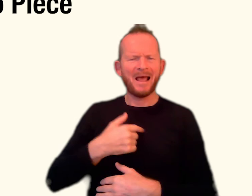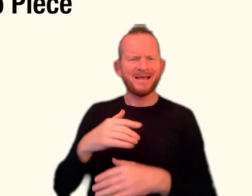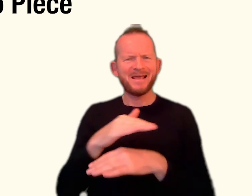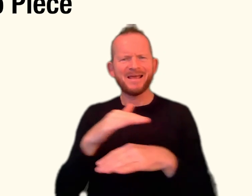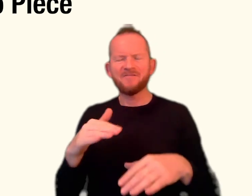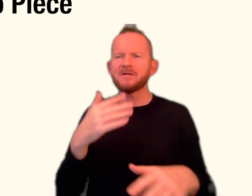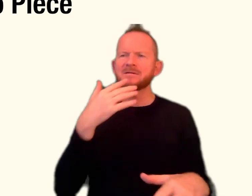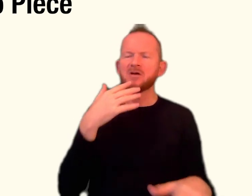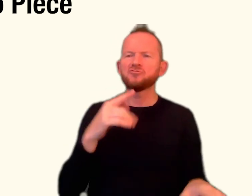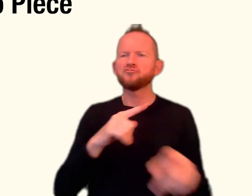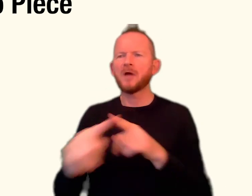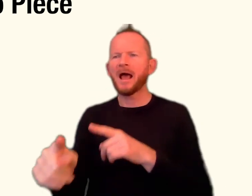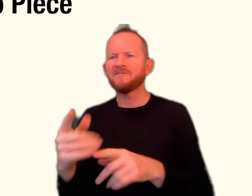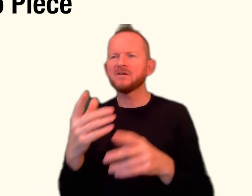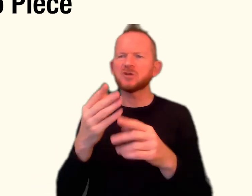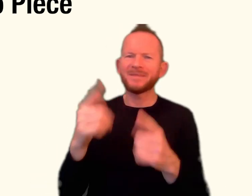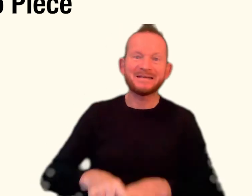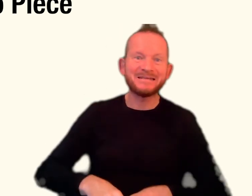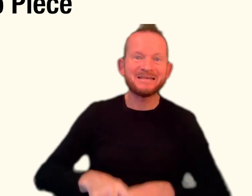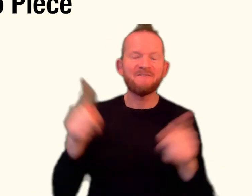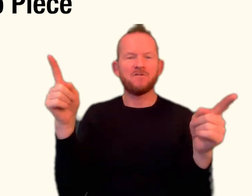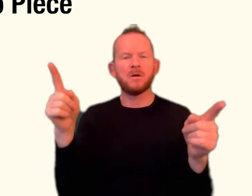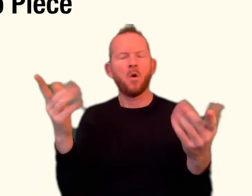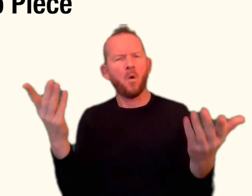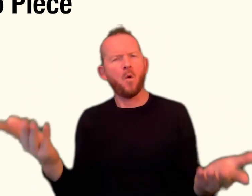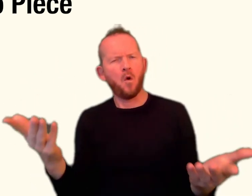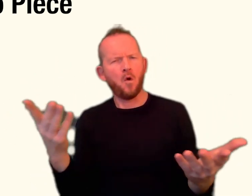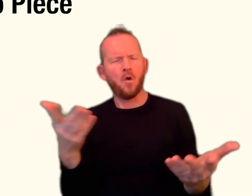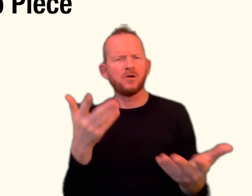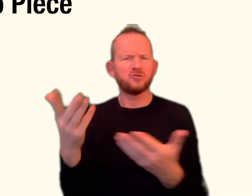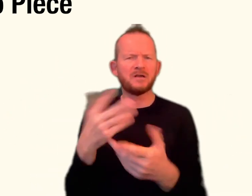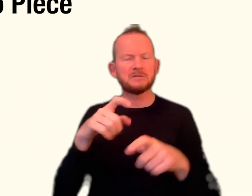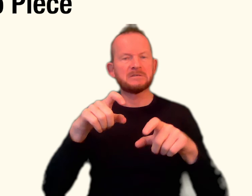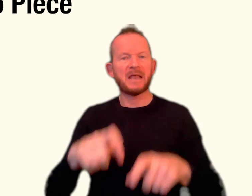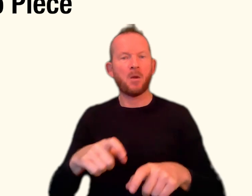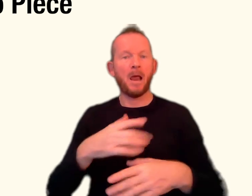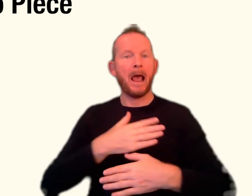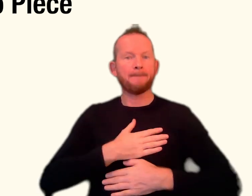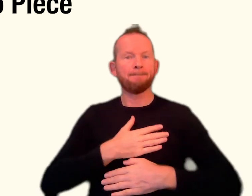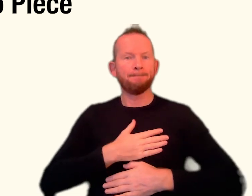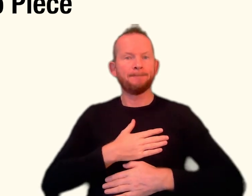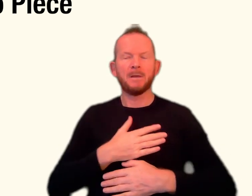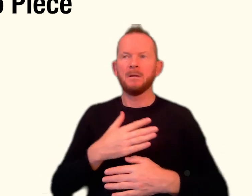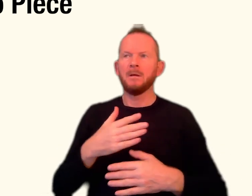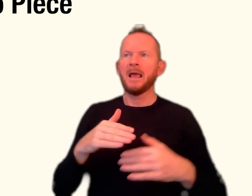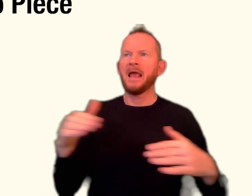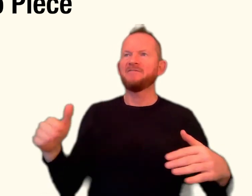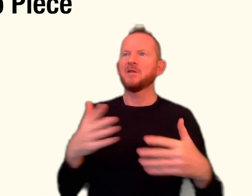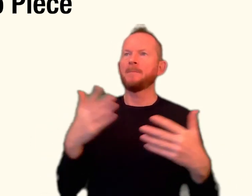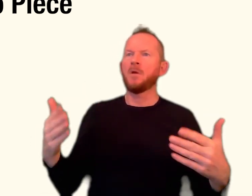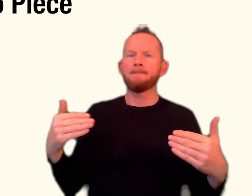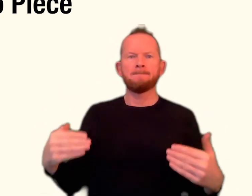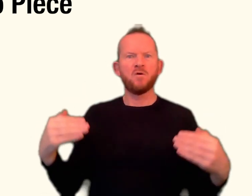even try for something different, or should I just stay where I am, even though I'm not moving